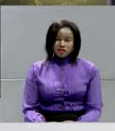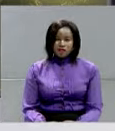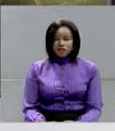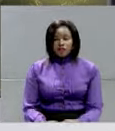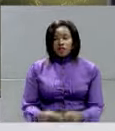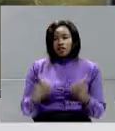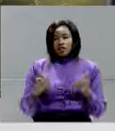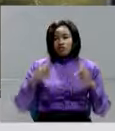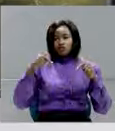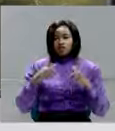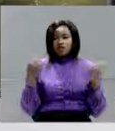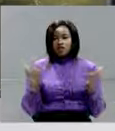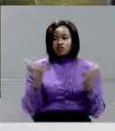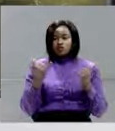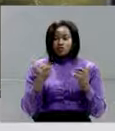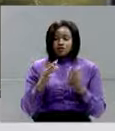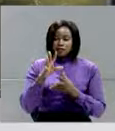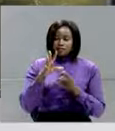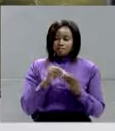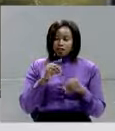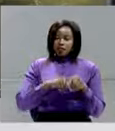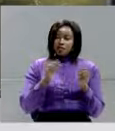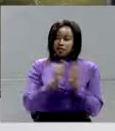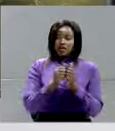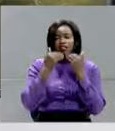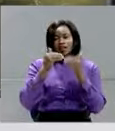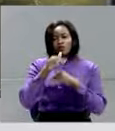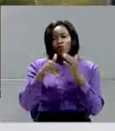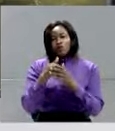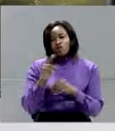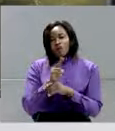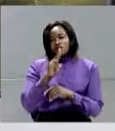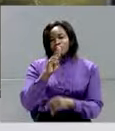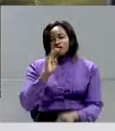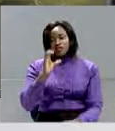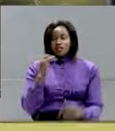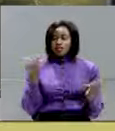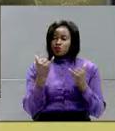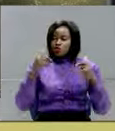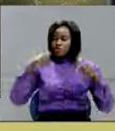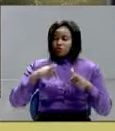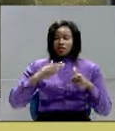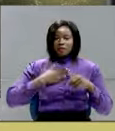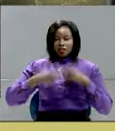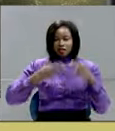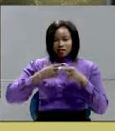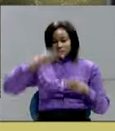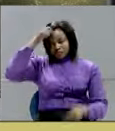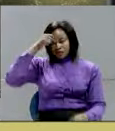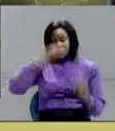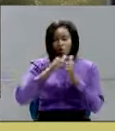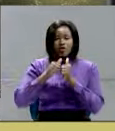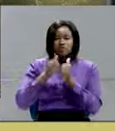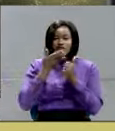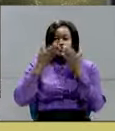That brings us to the end of our news bulletin at 10 p.m. Thank you so much for watching UBC News Tonight with me, Sharon Chondisha, and Nakakwene Elizabeth on